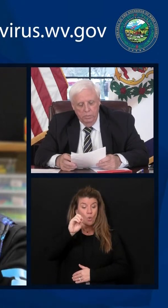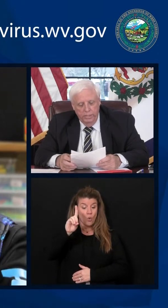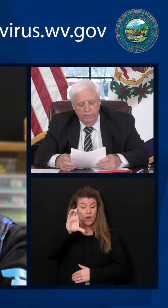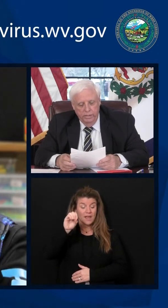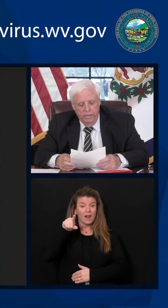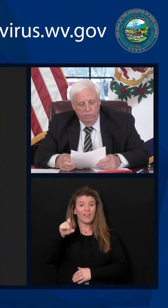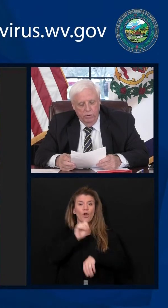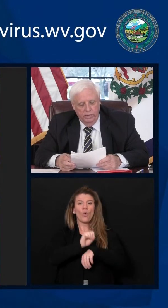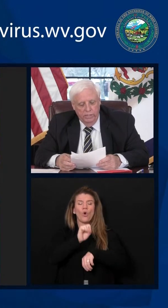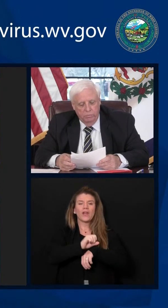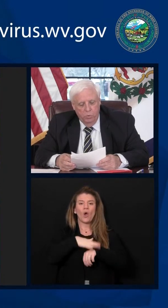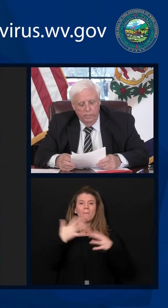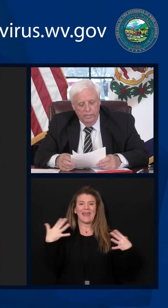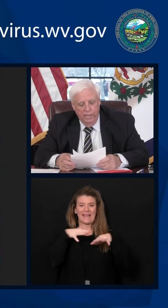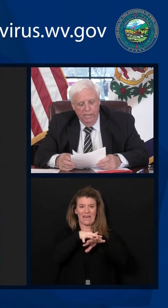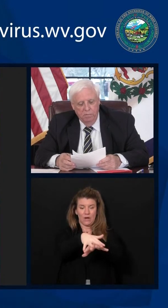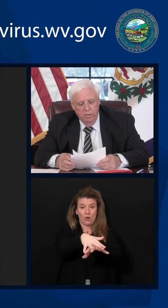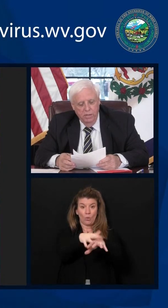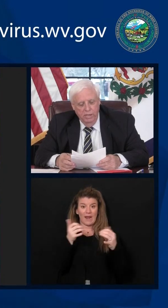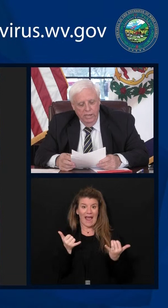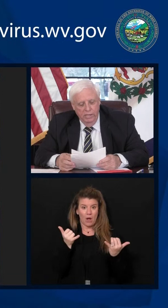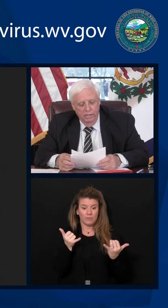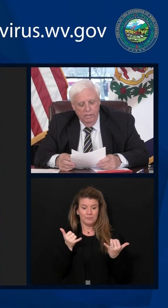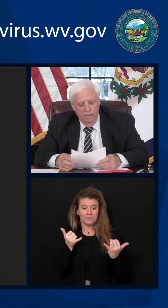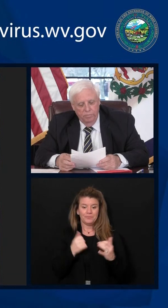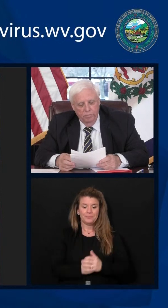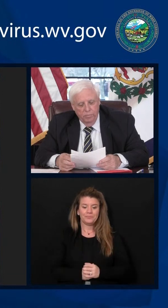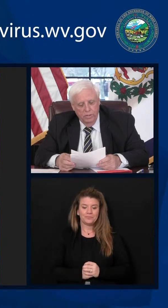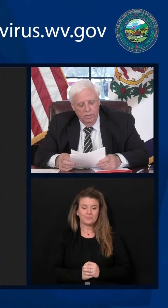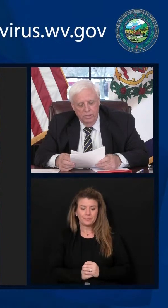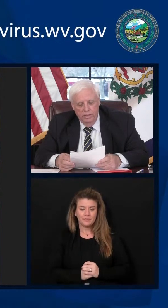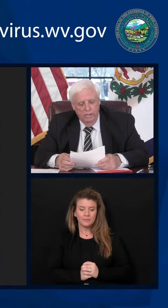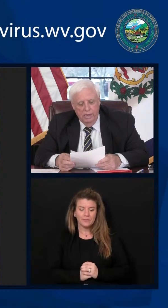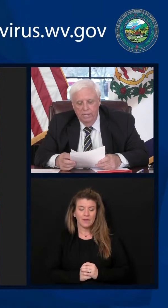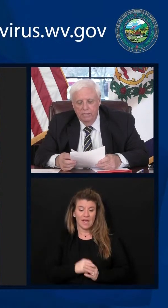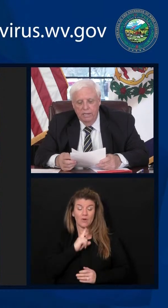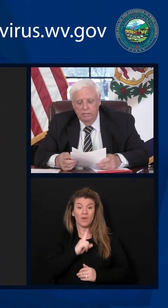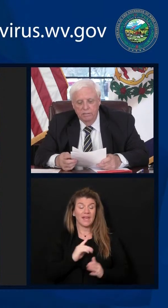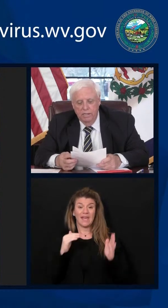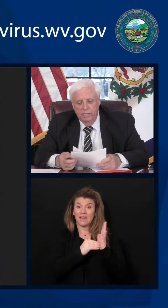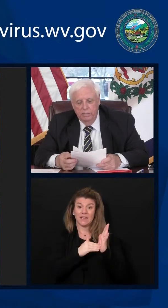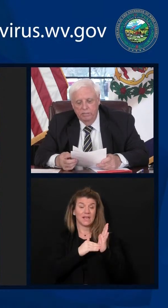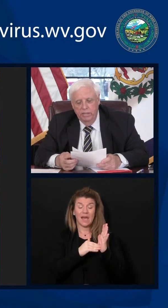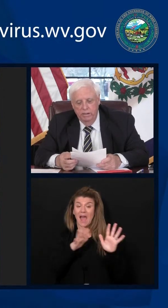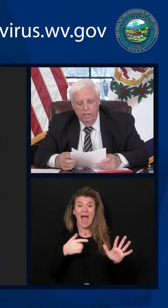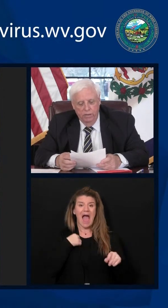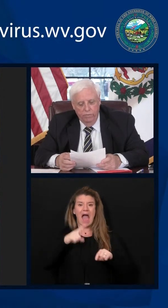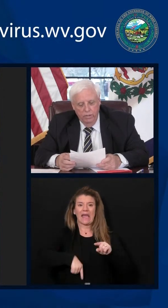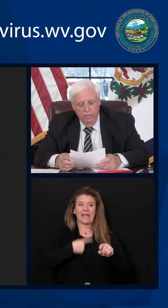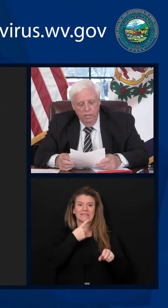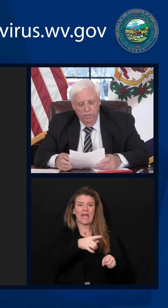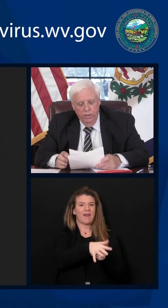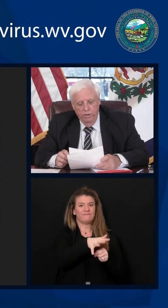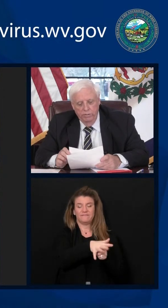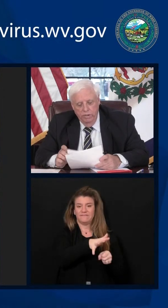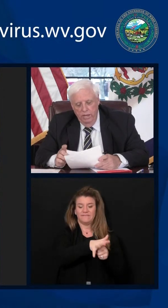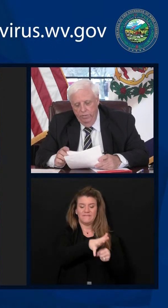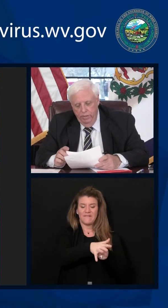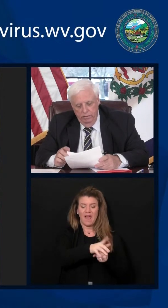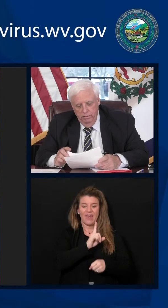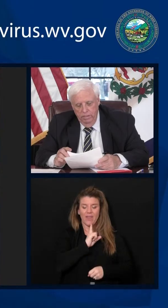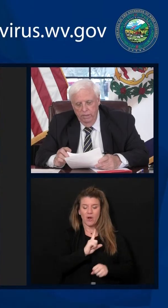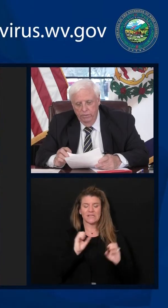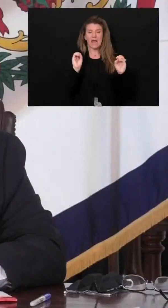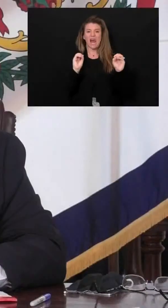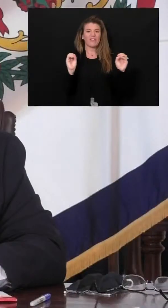on a blended level at this point in time. And again, I can't say it enough. There is